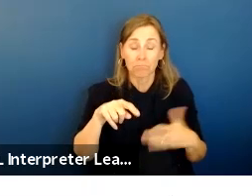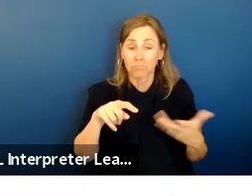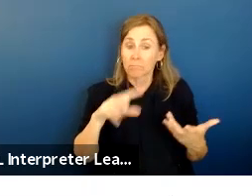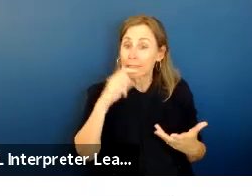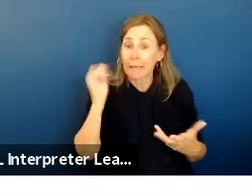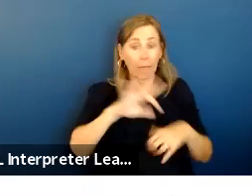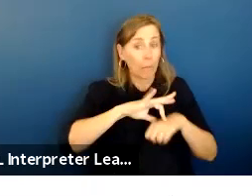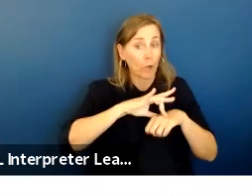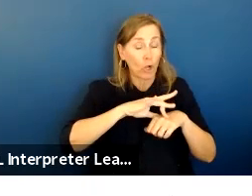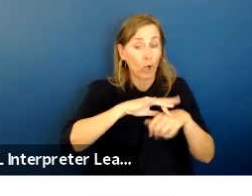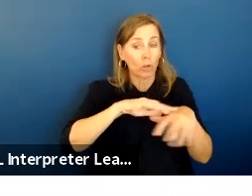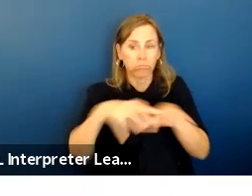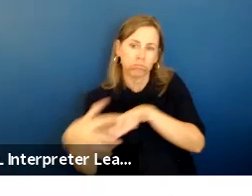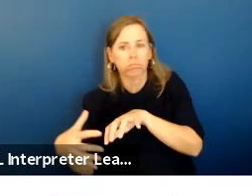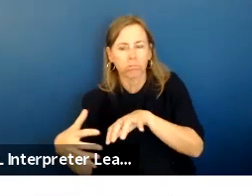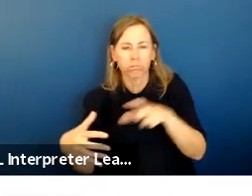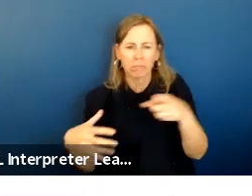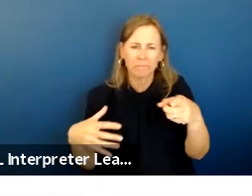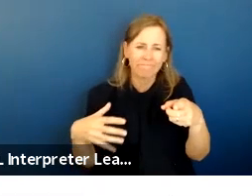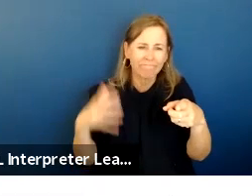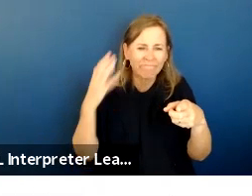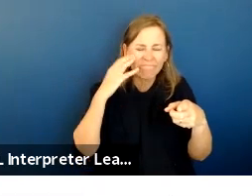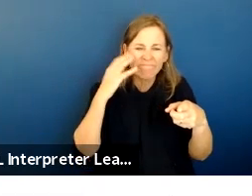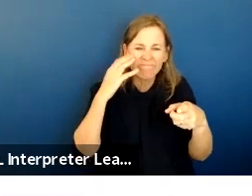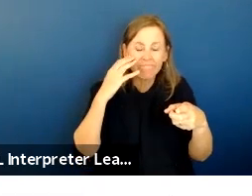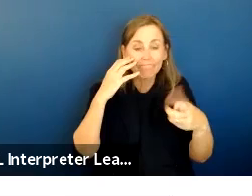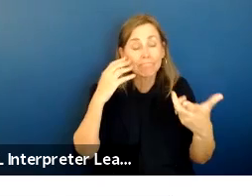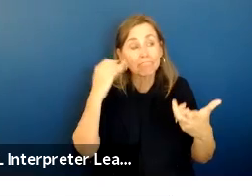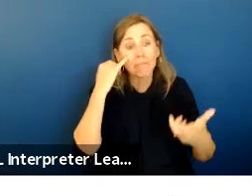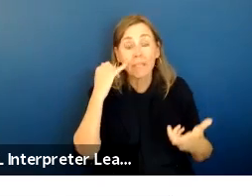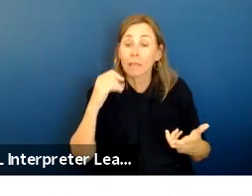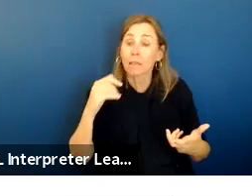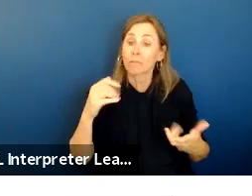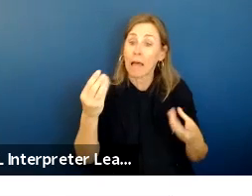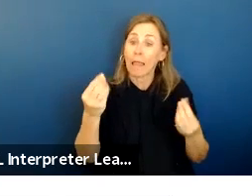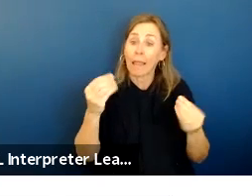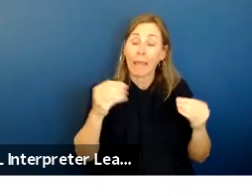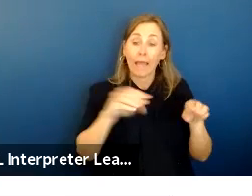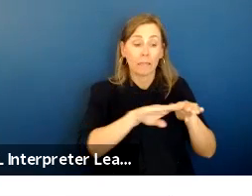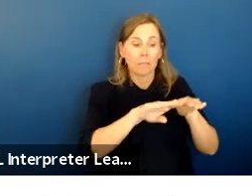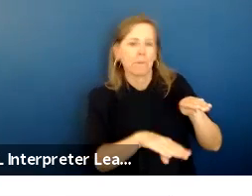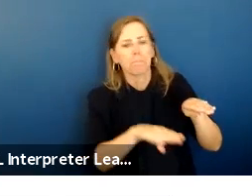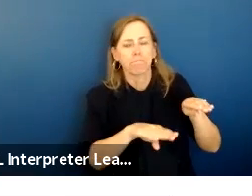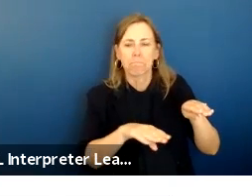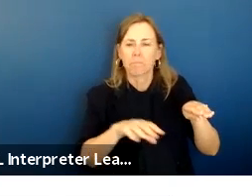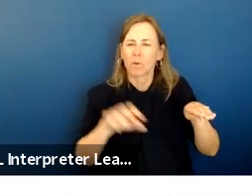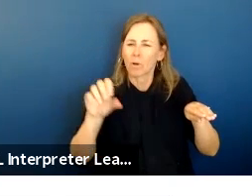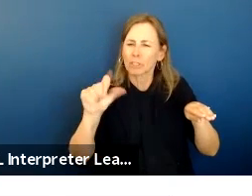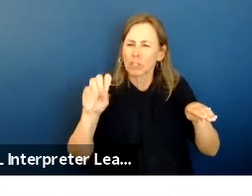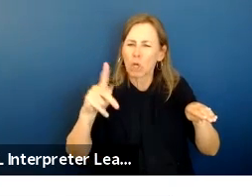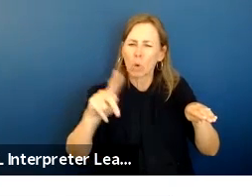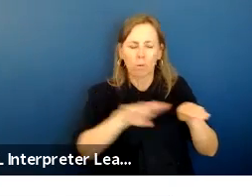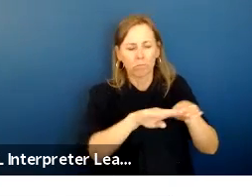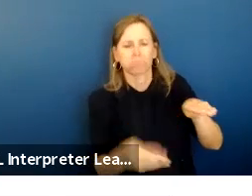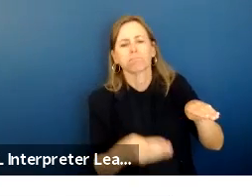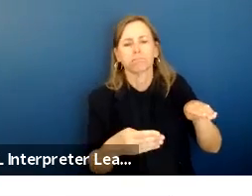movements where there's not a flowing characteristics such as a landslide, slope failure, or mudslides.